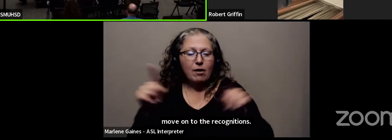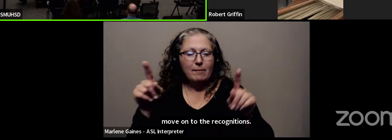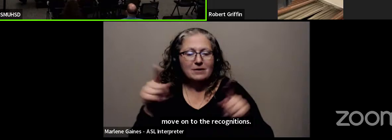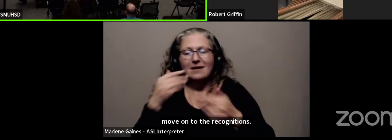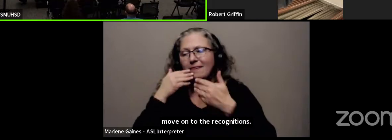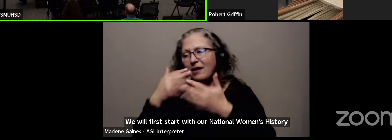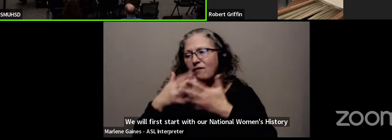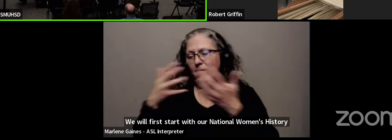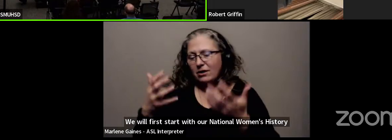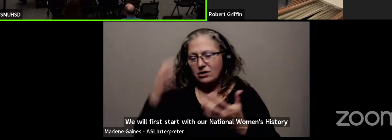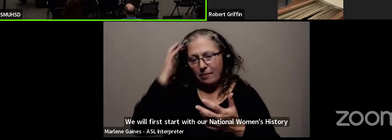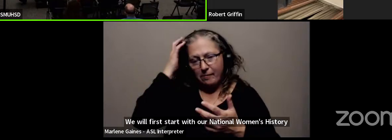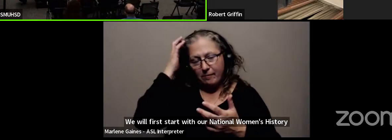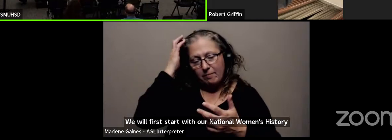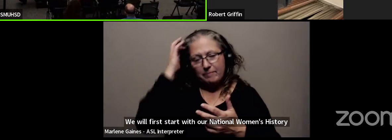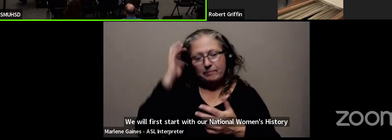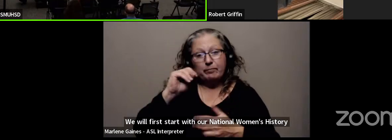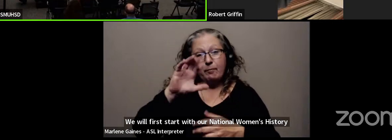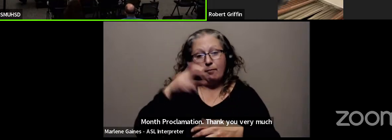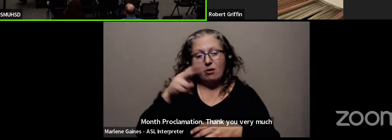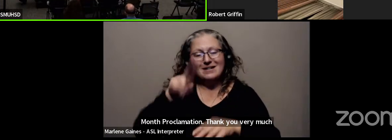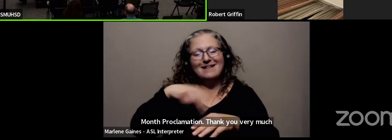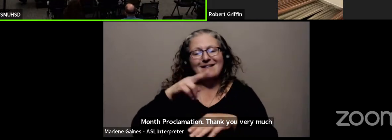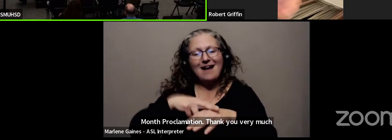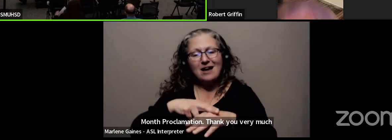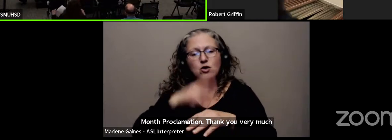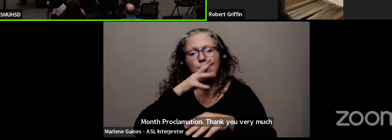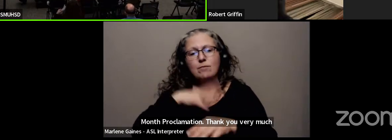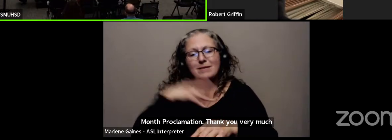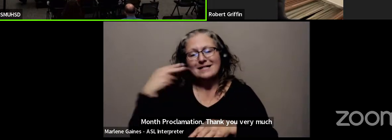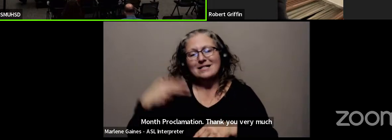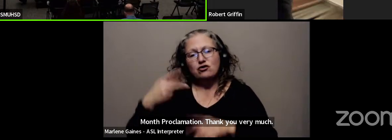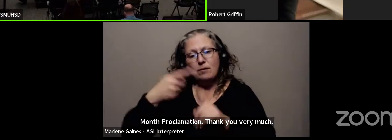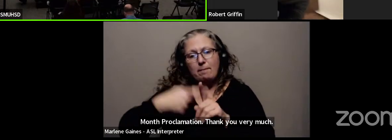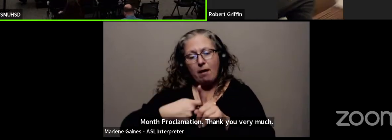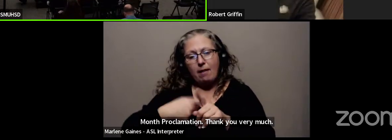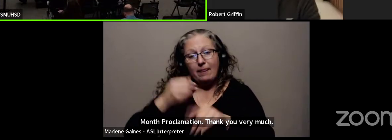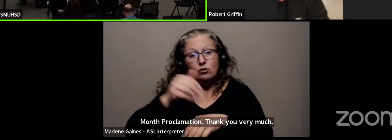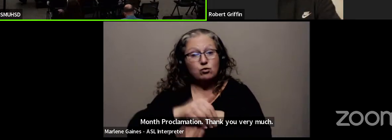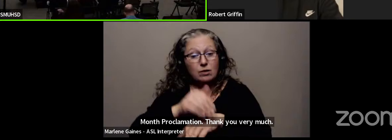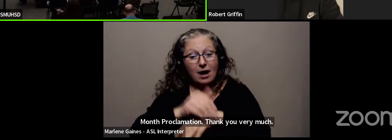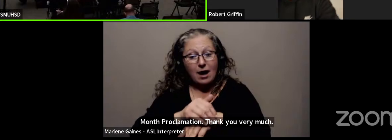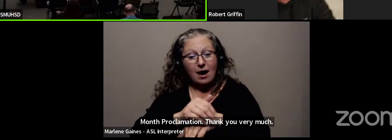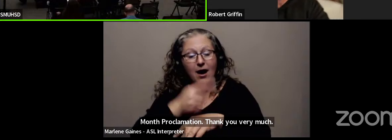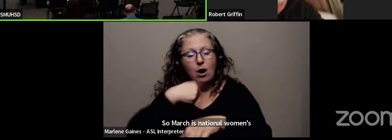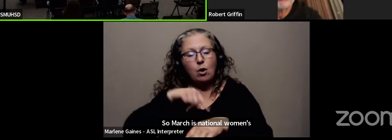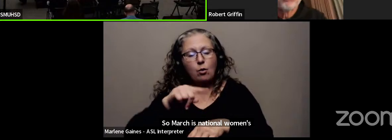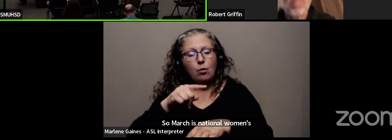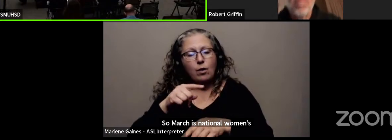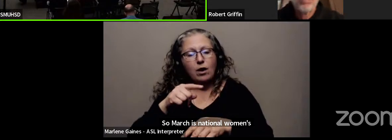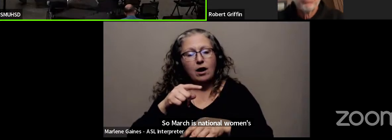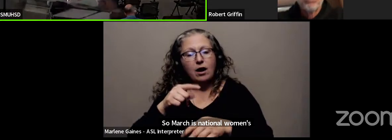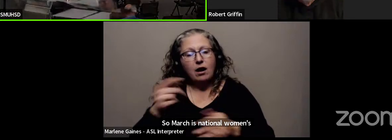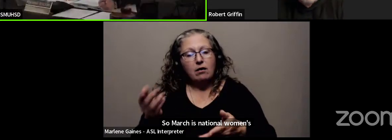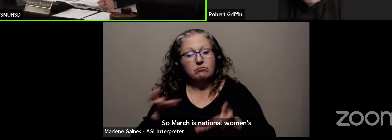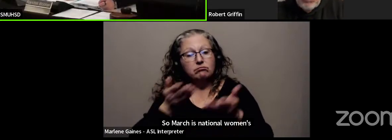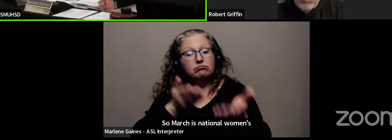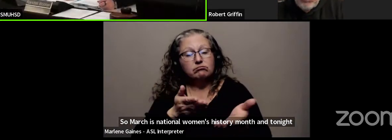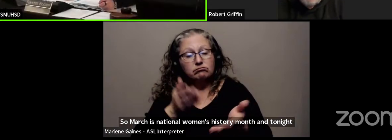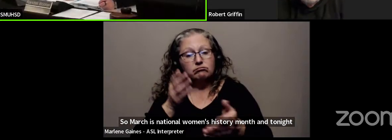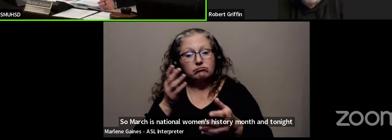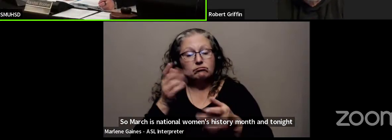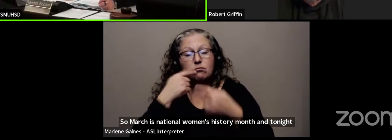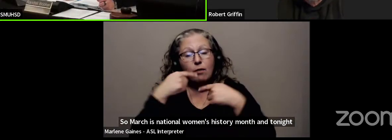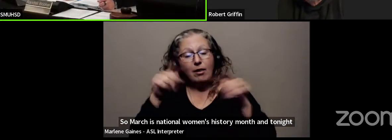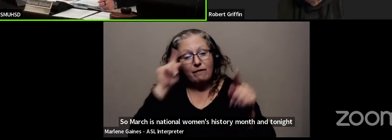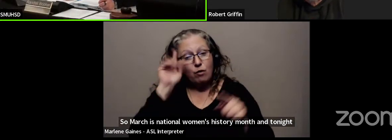you very much. So March is National Women's History Month, and tonight we bring to you a proclamation for your